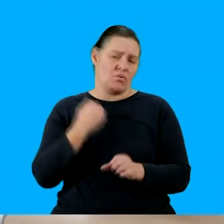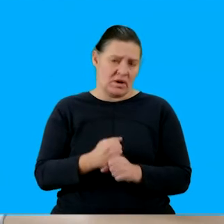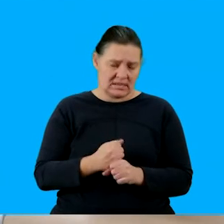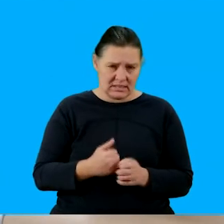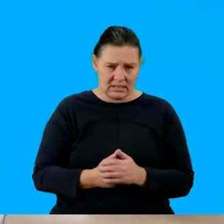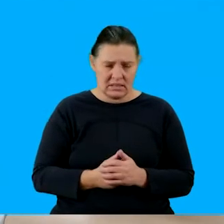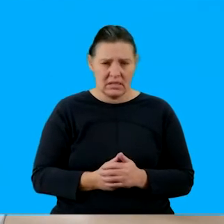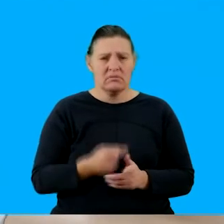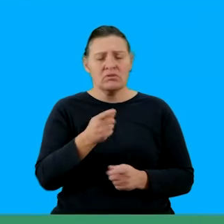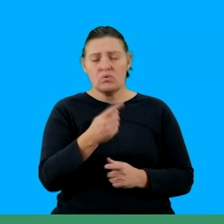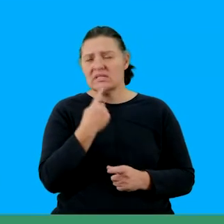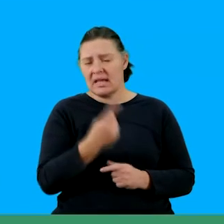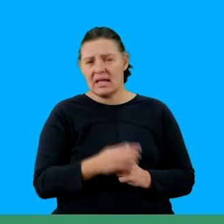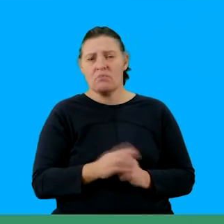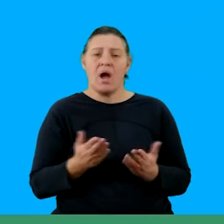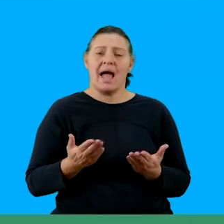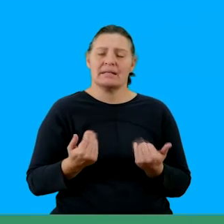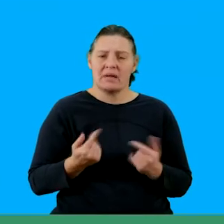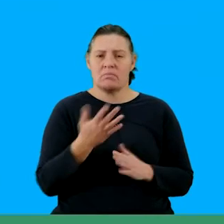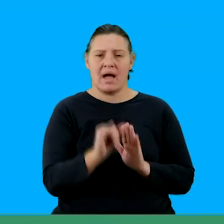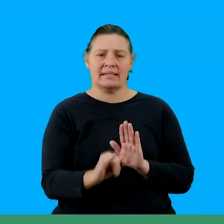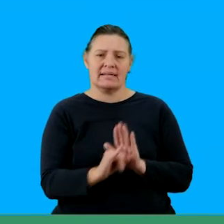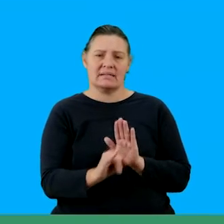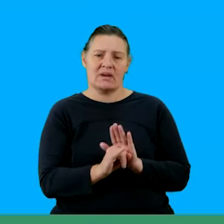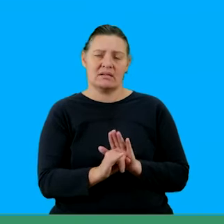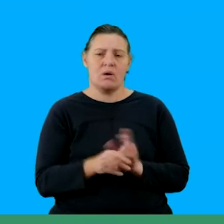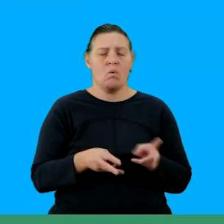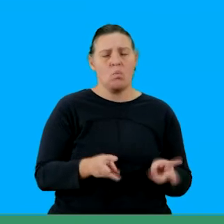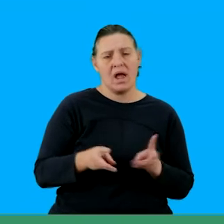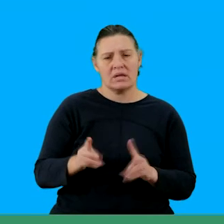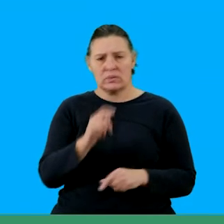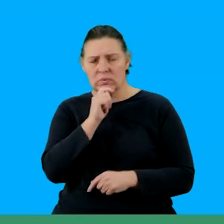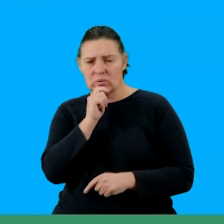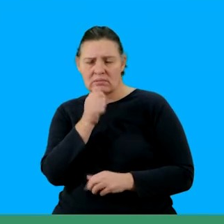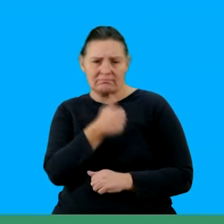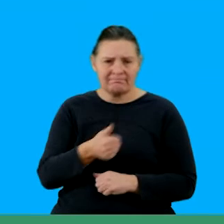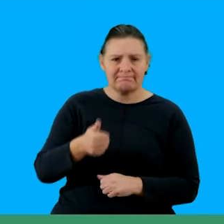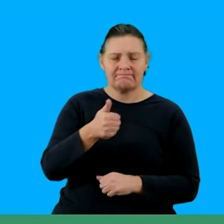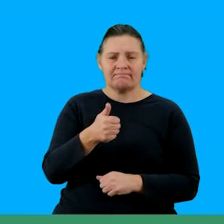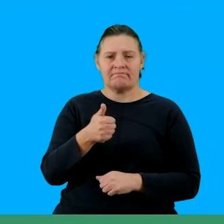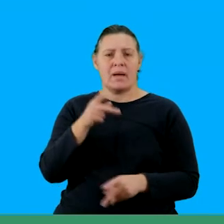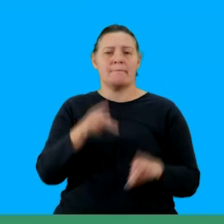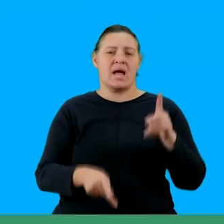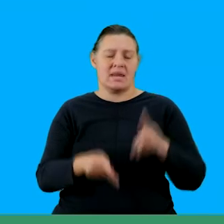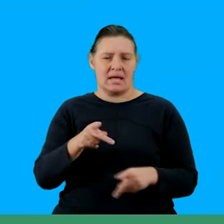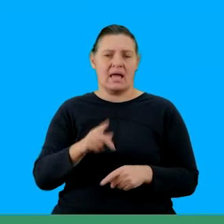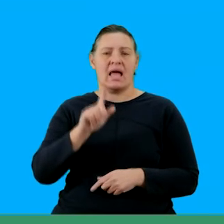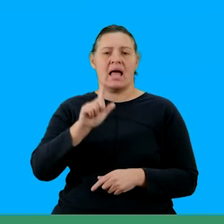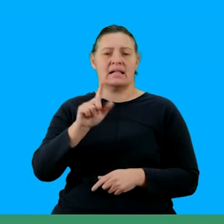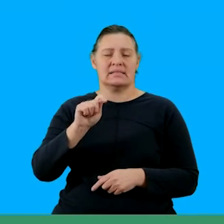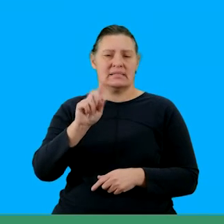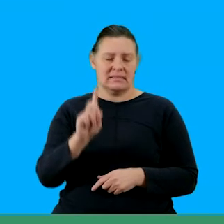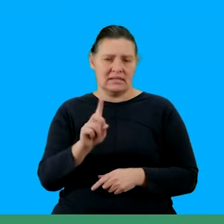grade. For instance, here you are expected to identify methods used by Supremo Mining Ltd